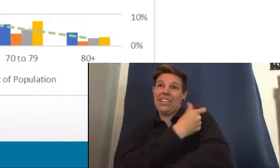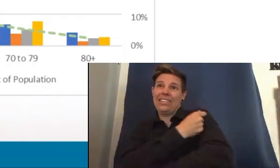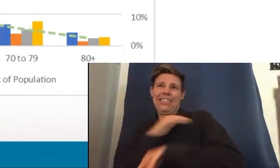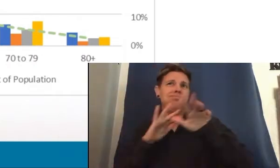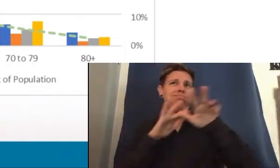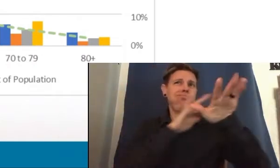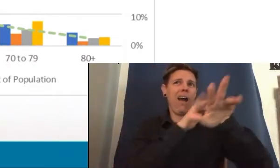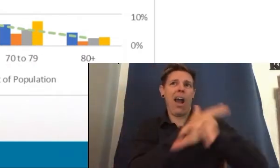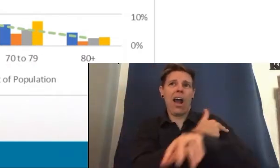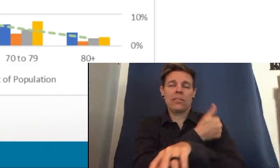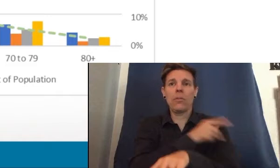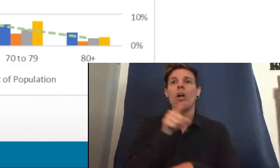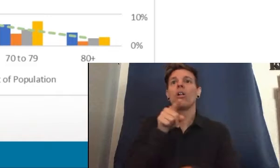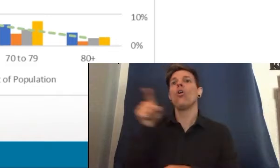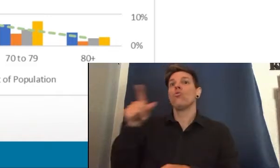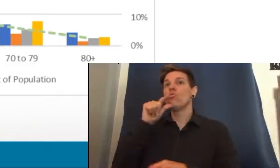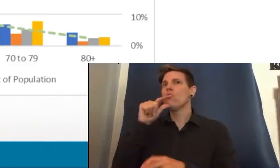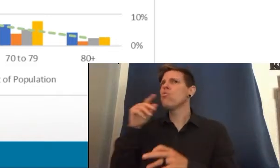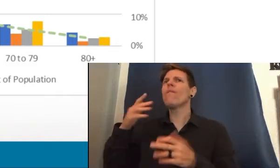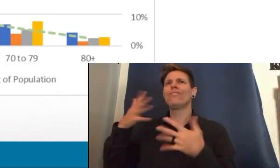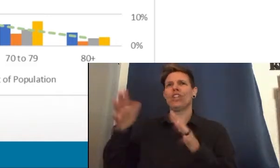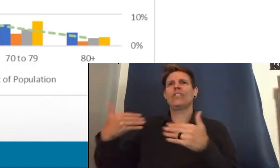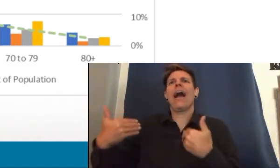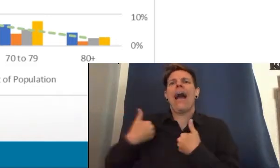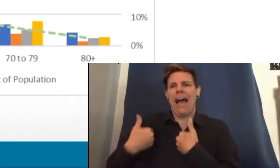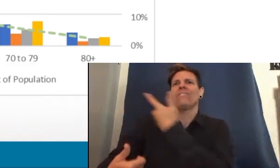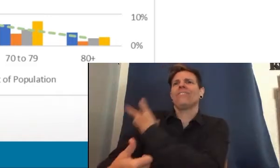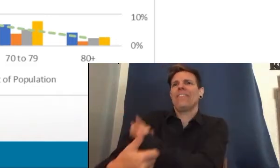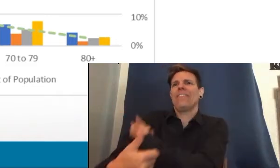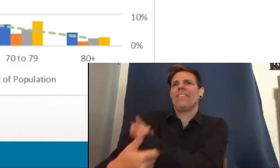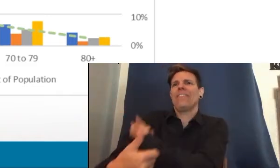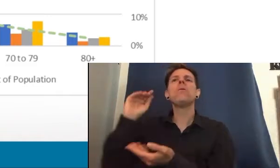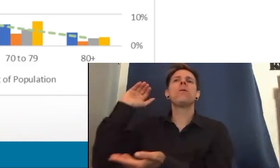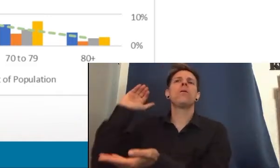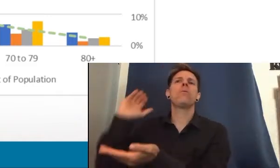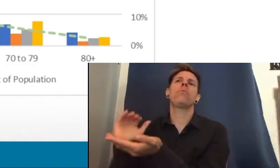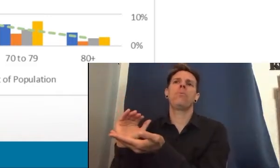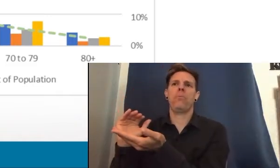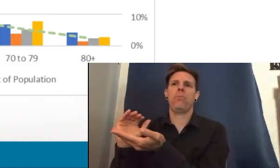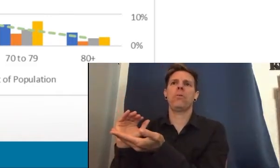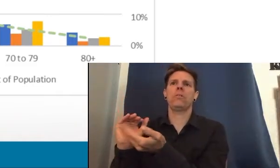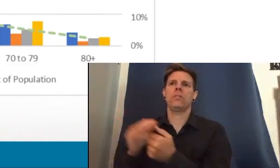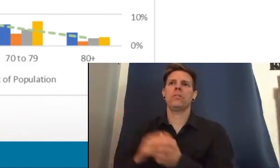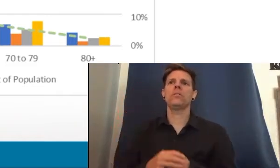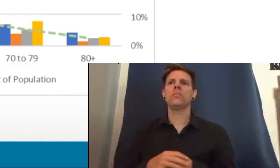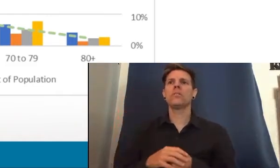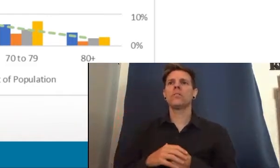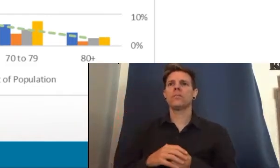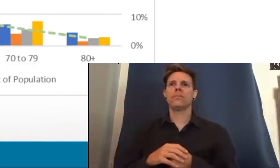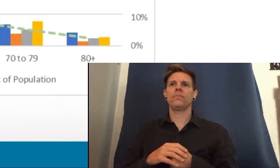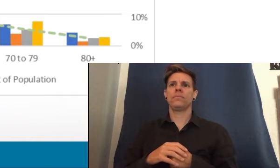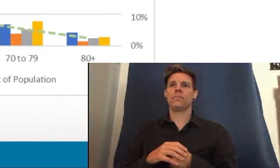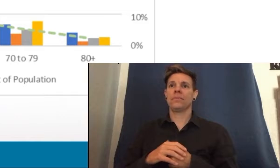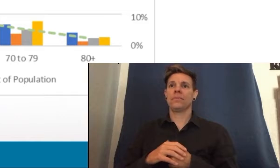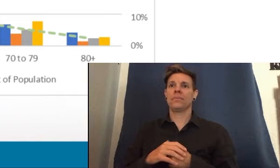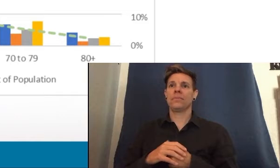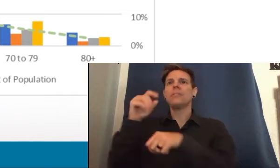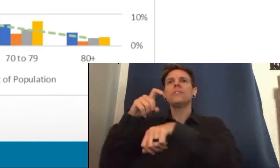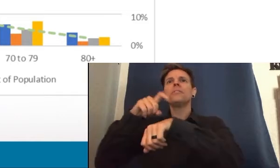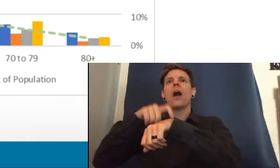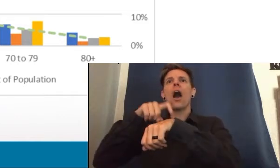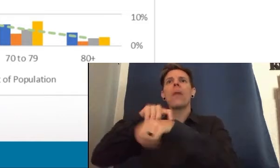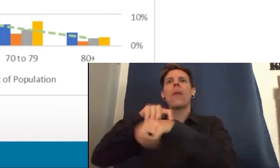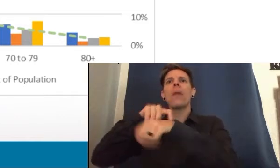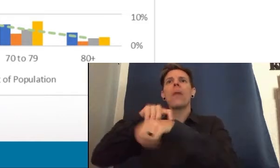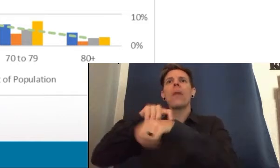92% unvaccinated with this disease in the hospital. And to the length of stay, our length of stay drops dramatically after, say, 7 or 8